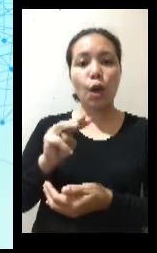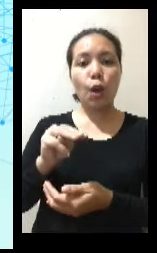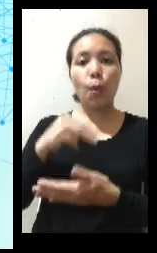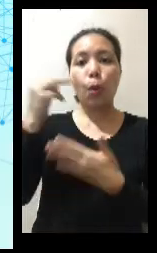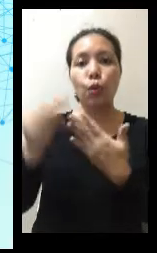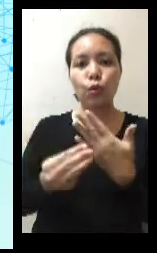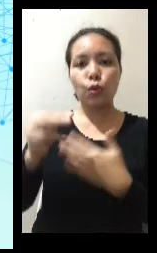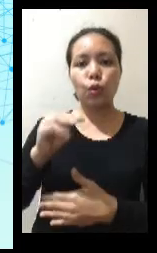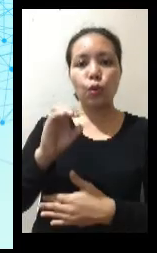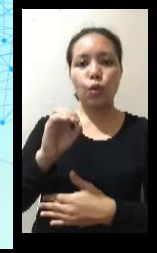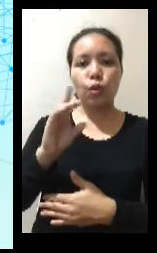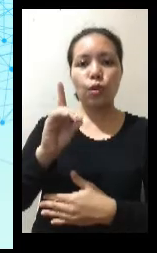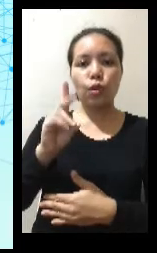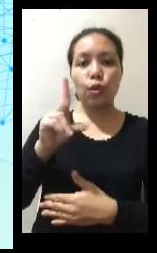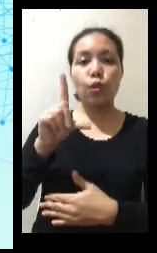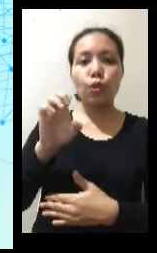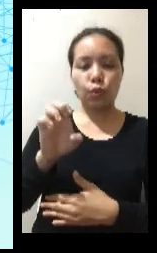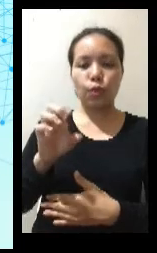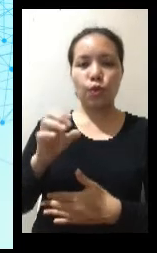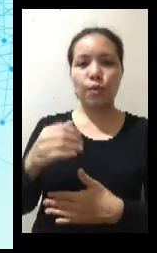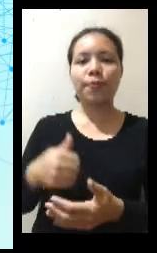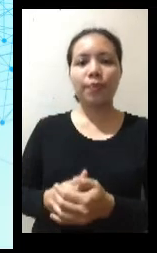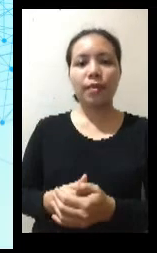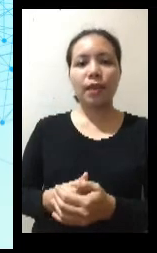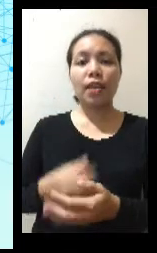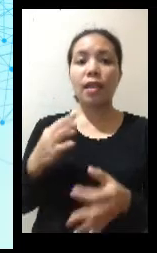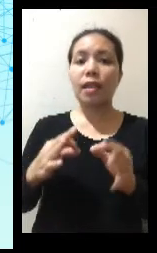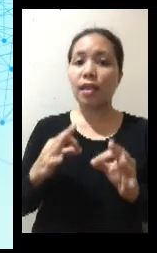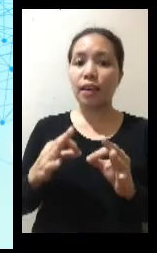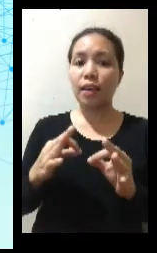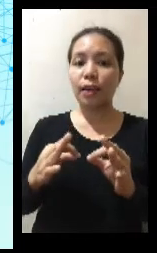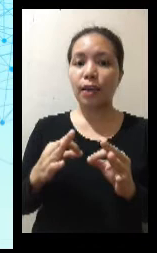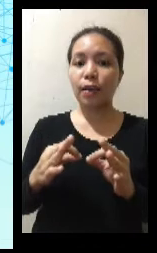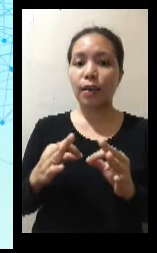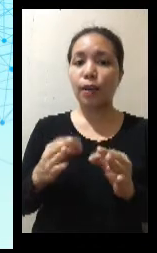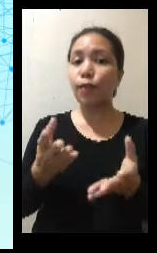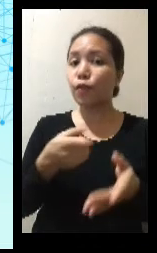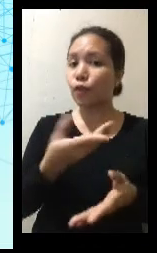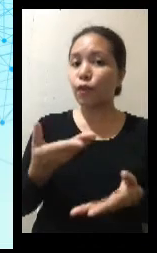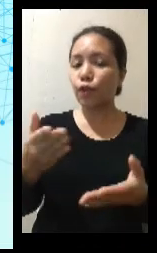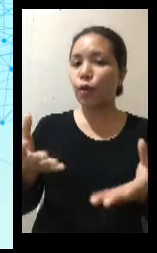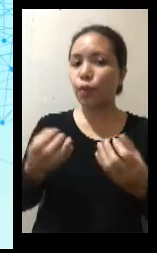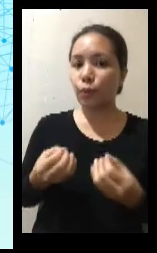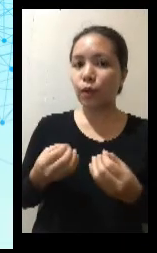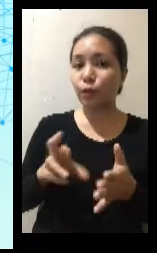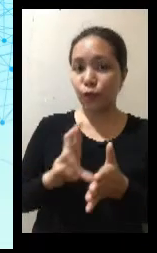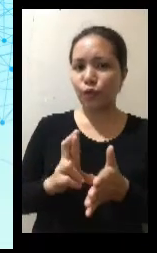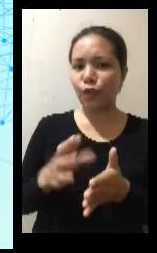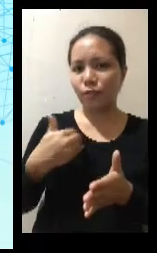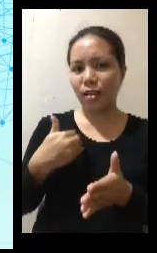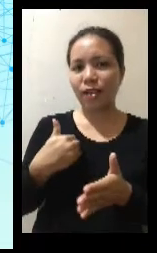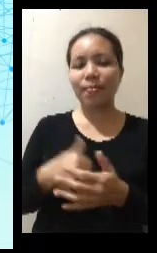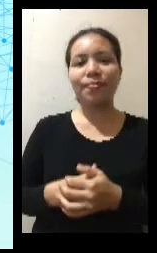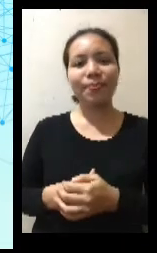pen, paper, and self-learning module. Remember that you can play or pause this video whenever necessary. You can always go